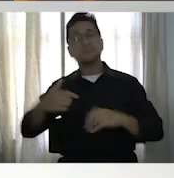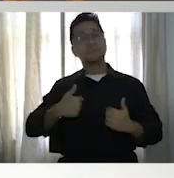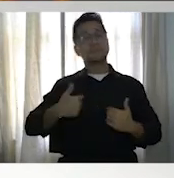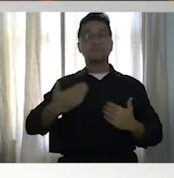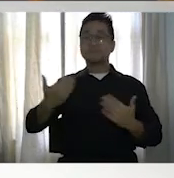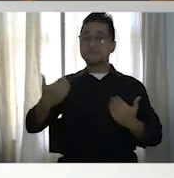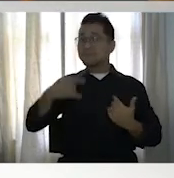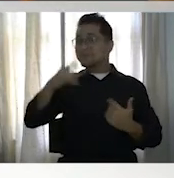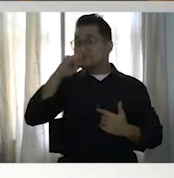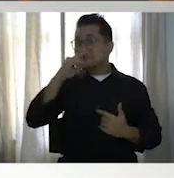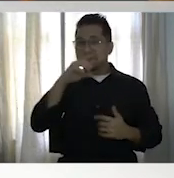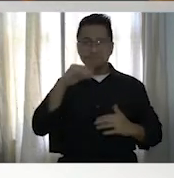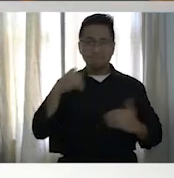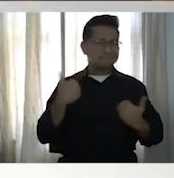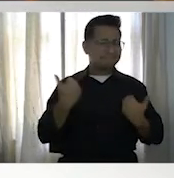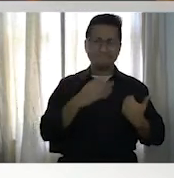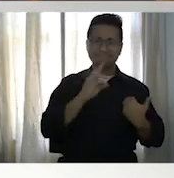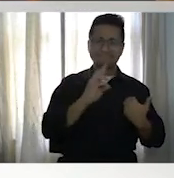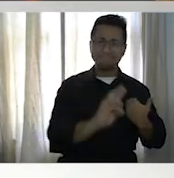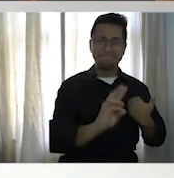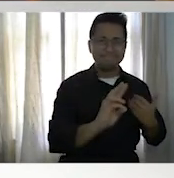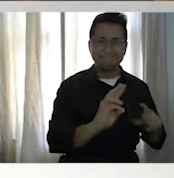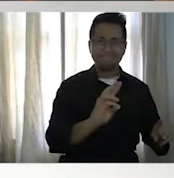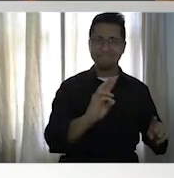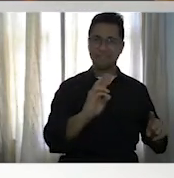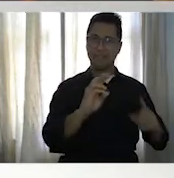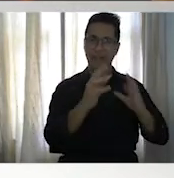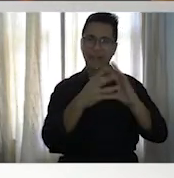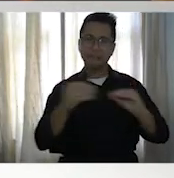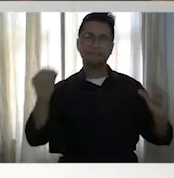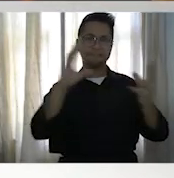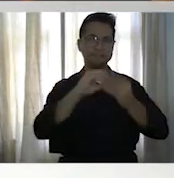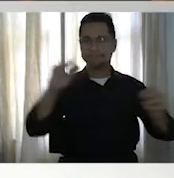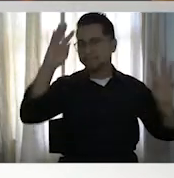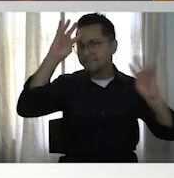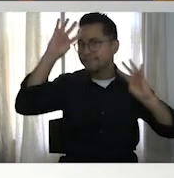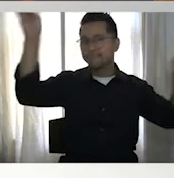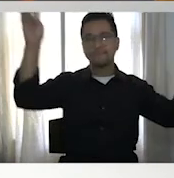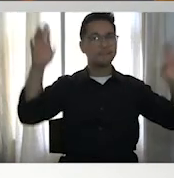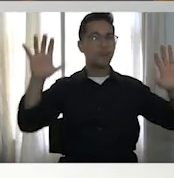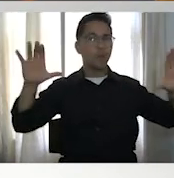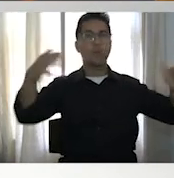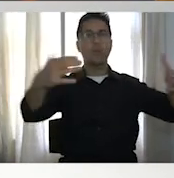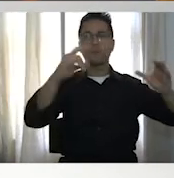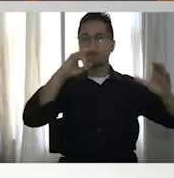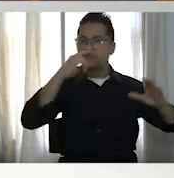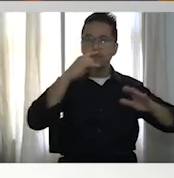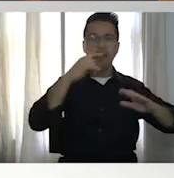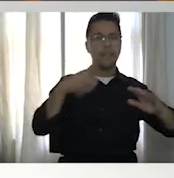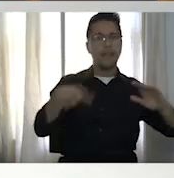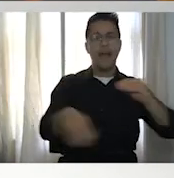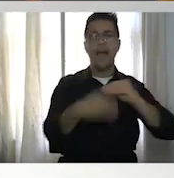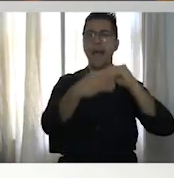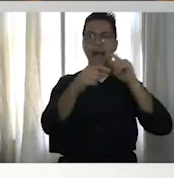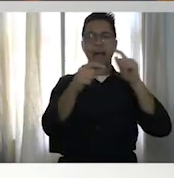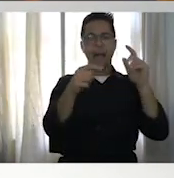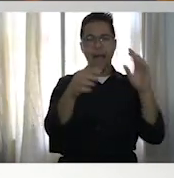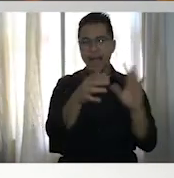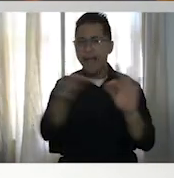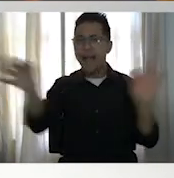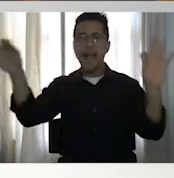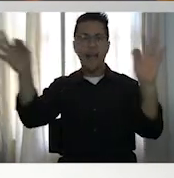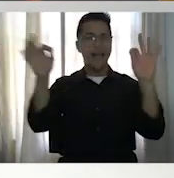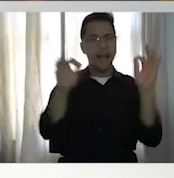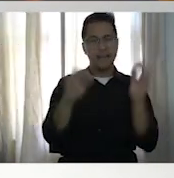young as 6 actually make a story. A group of children adding a sentence and making a